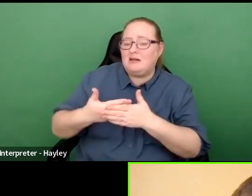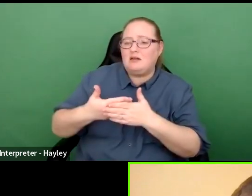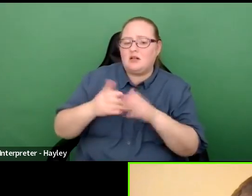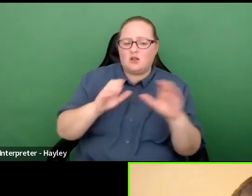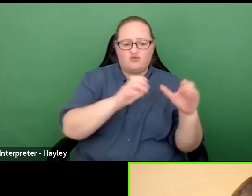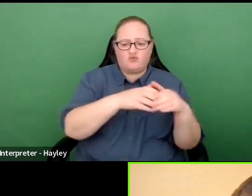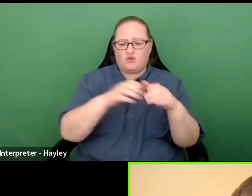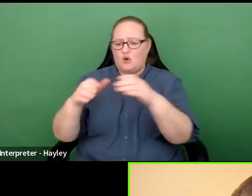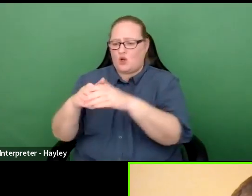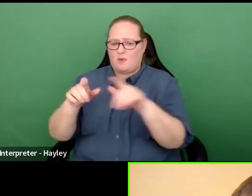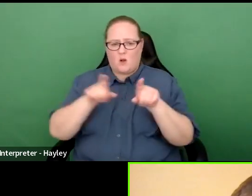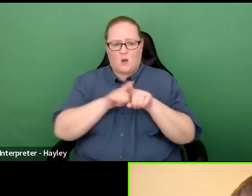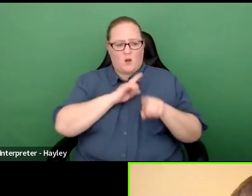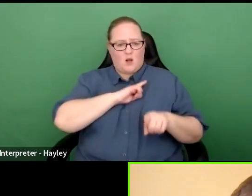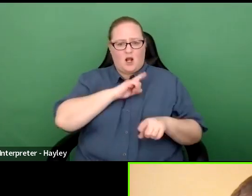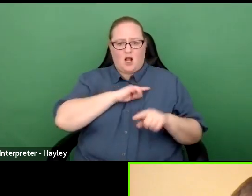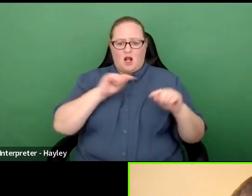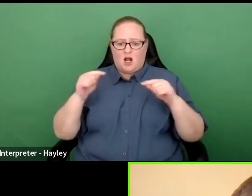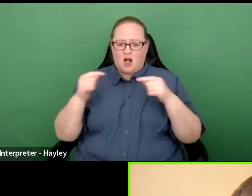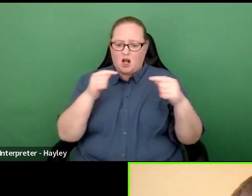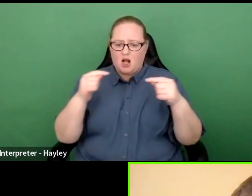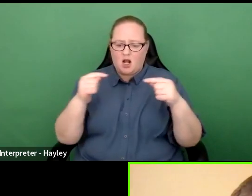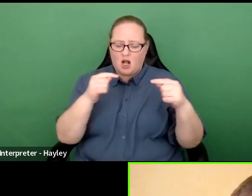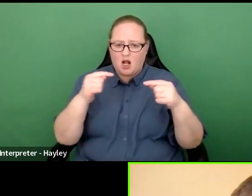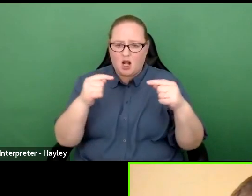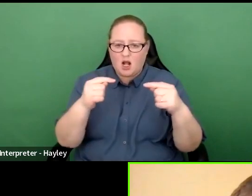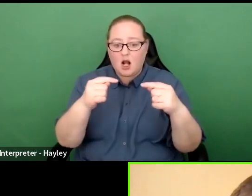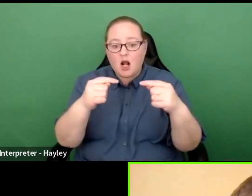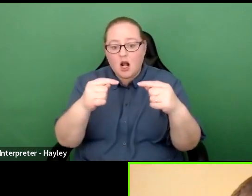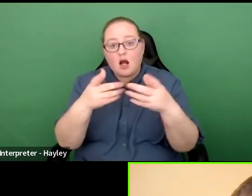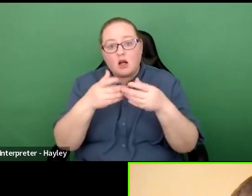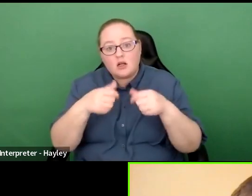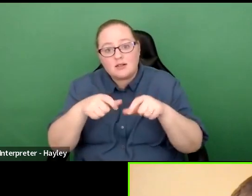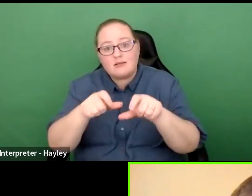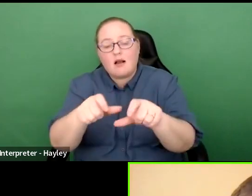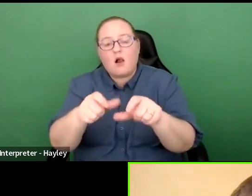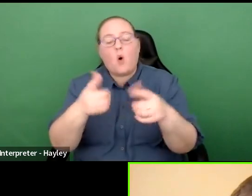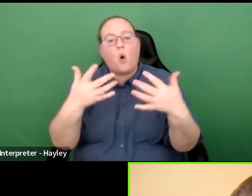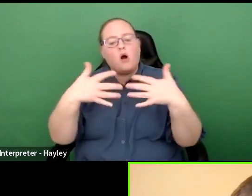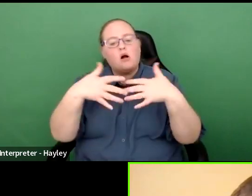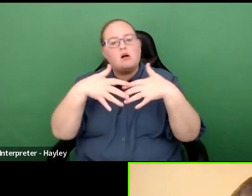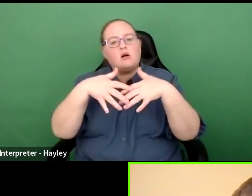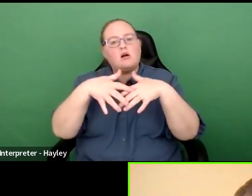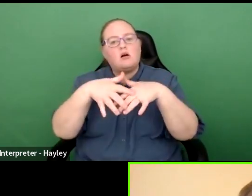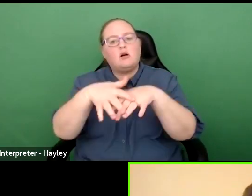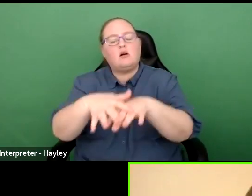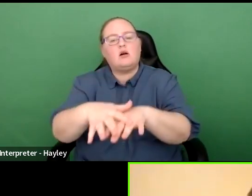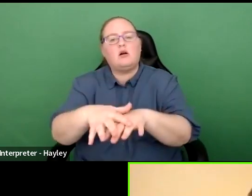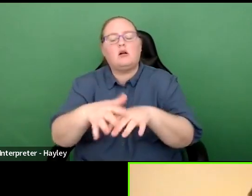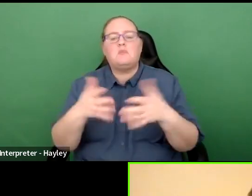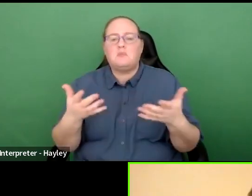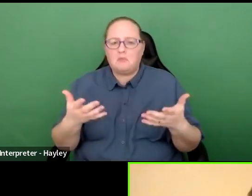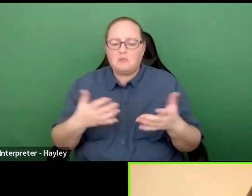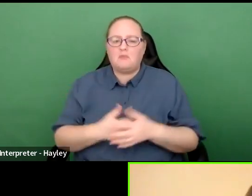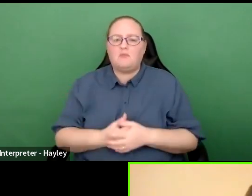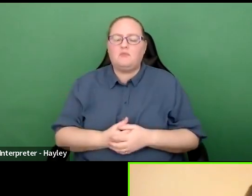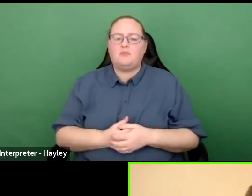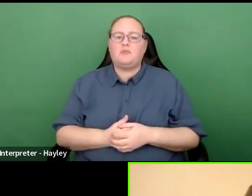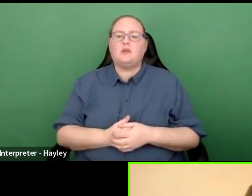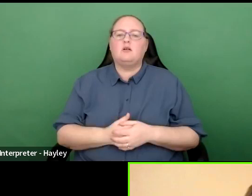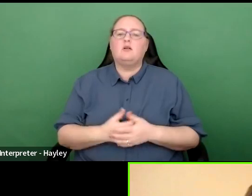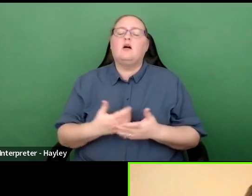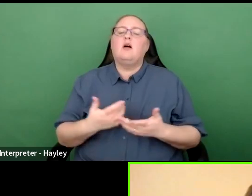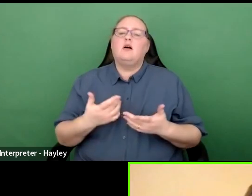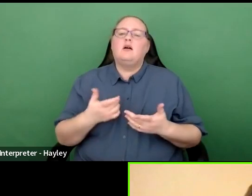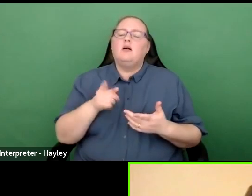groups? Did this antagonism survive? Was there osmosis of some kind? Also, I cannot help